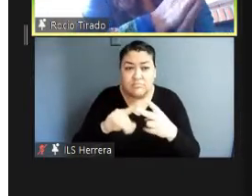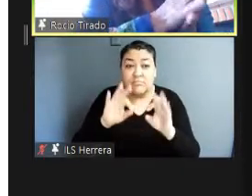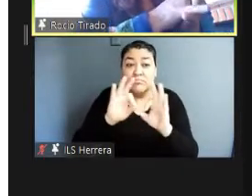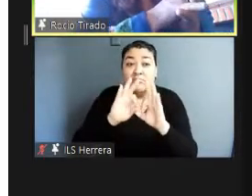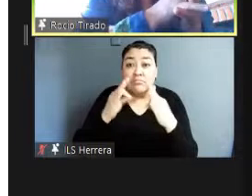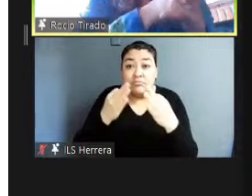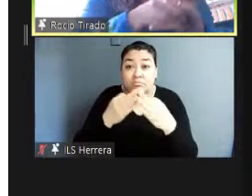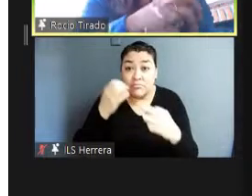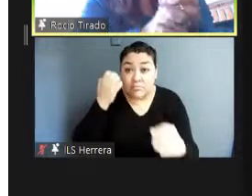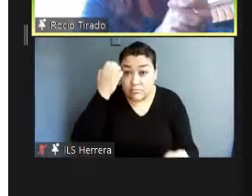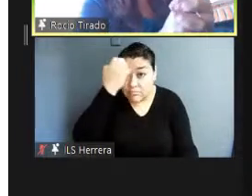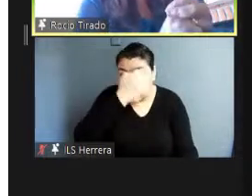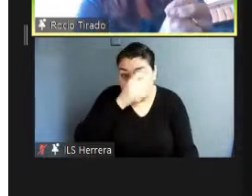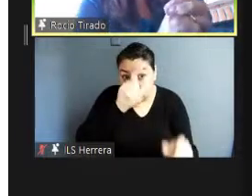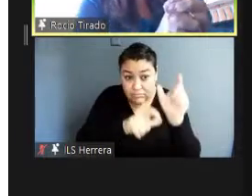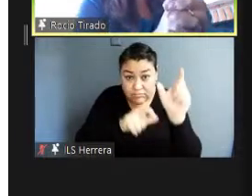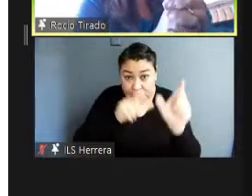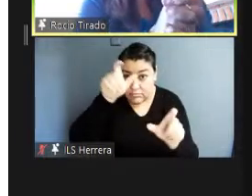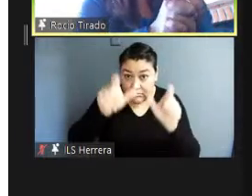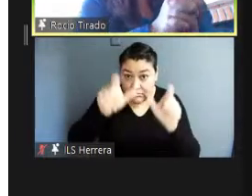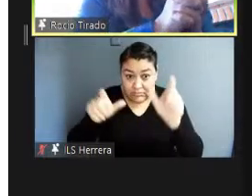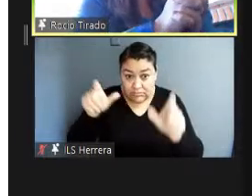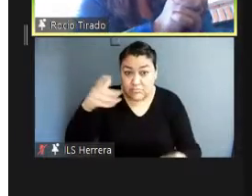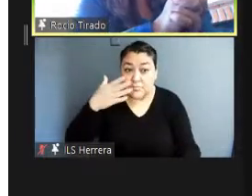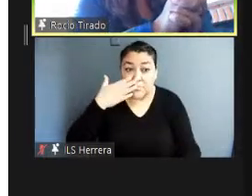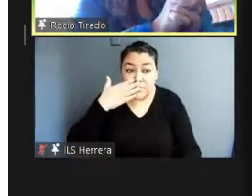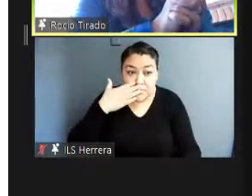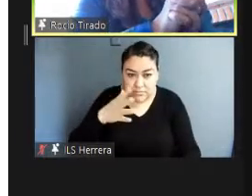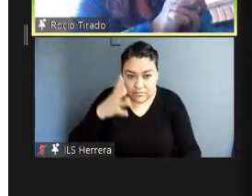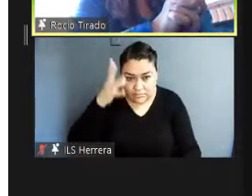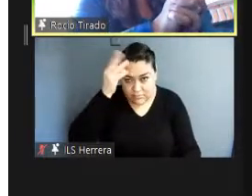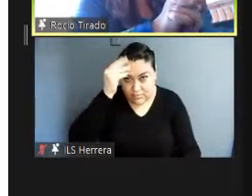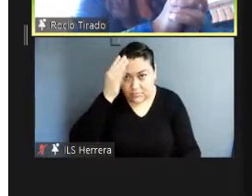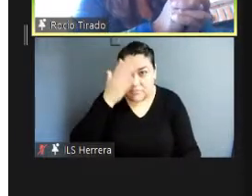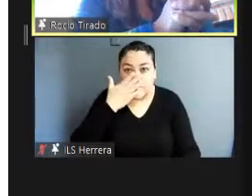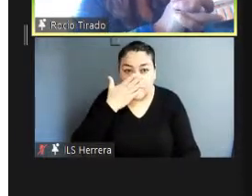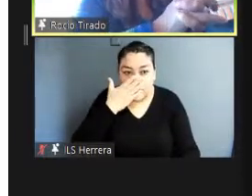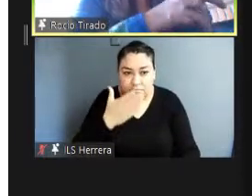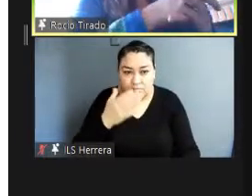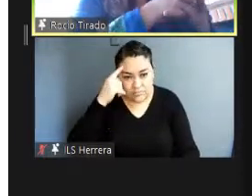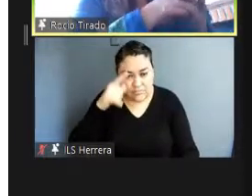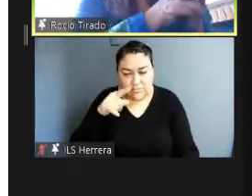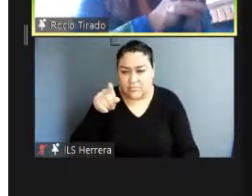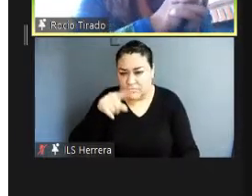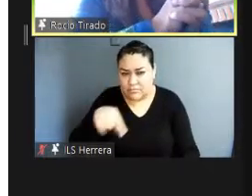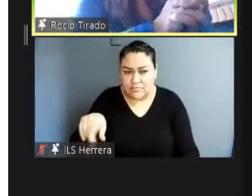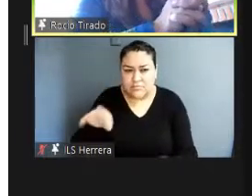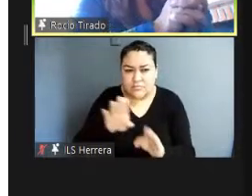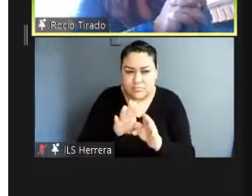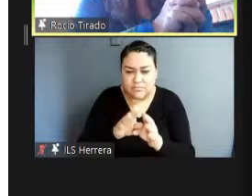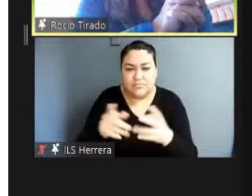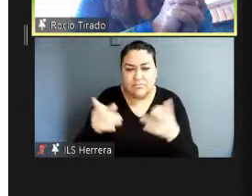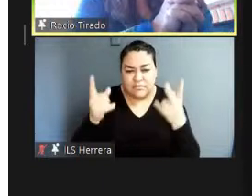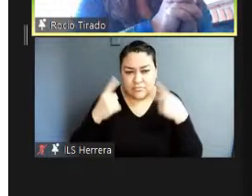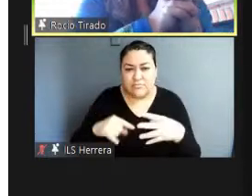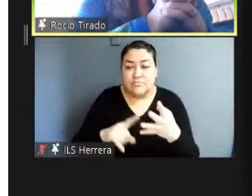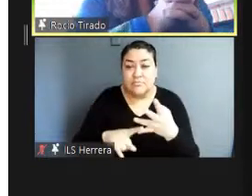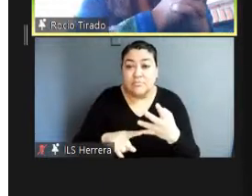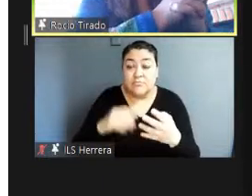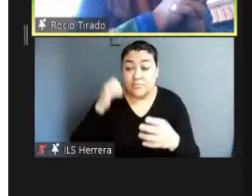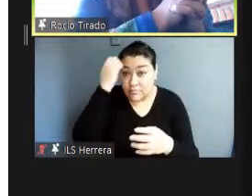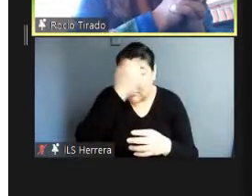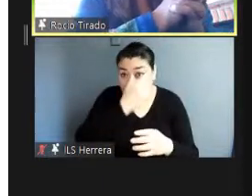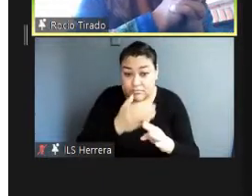approach. Design of the assessment model having to do with the competency profiles with results of the learning and